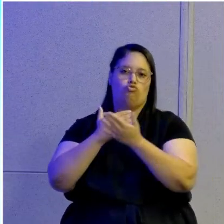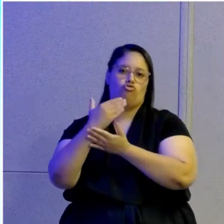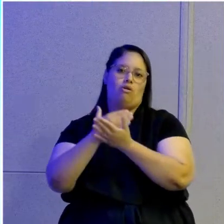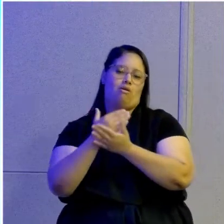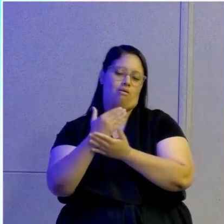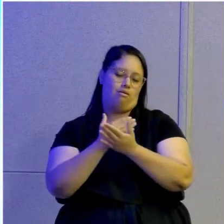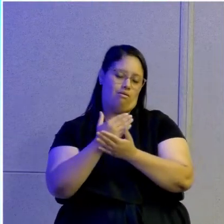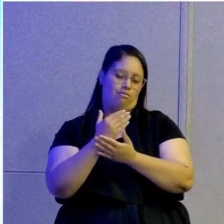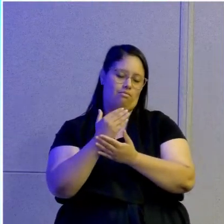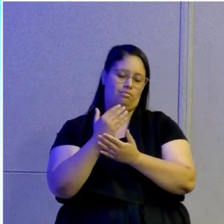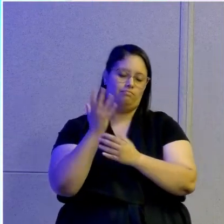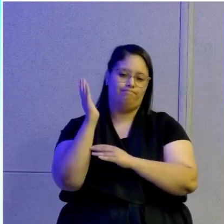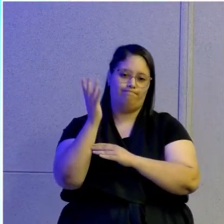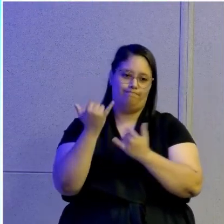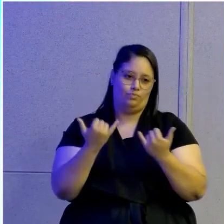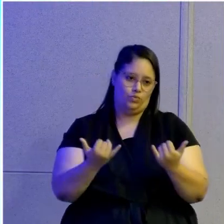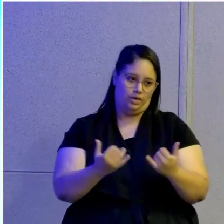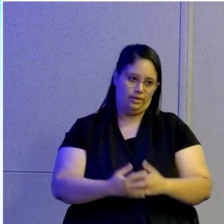us today.